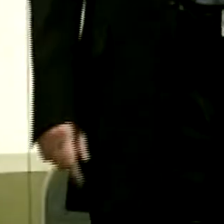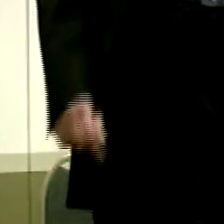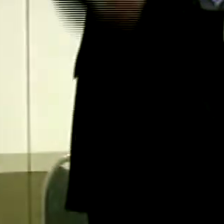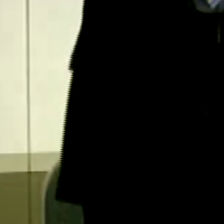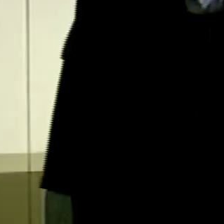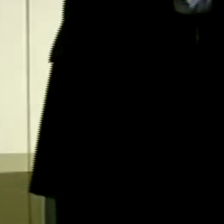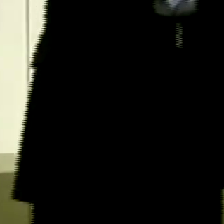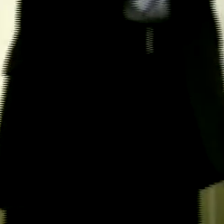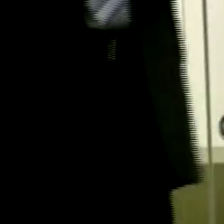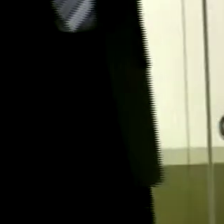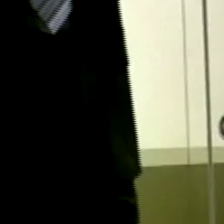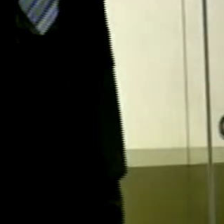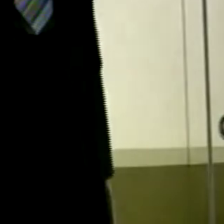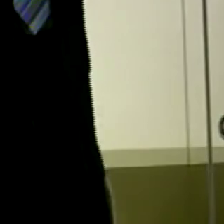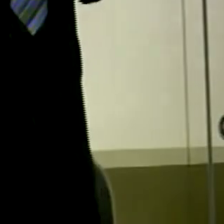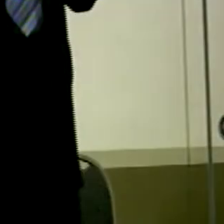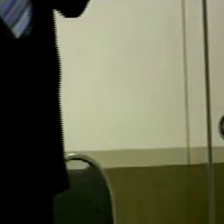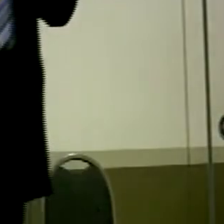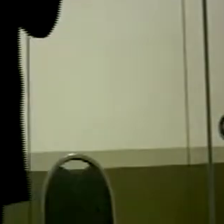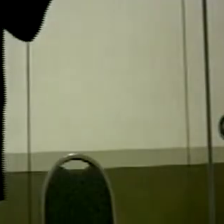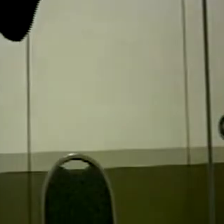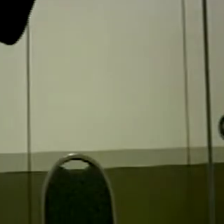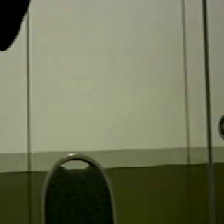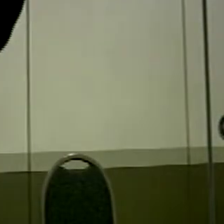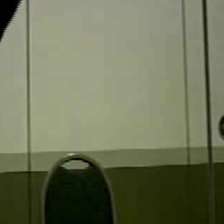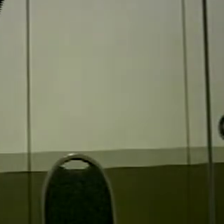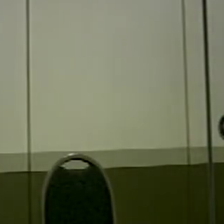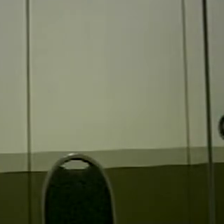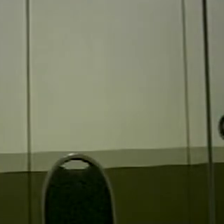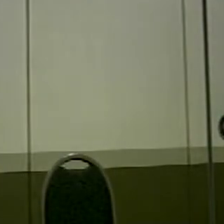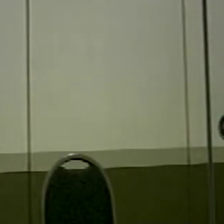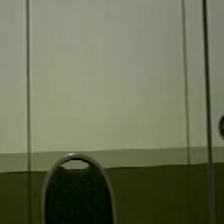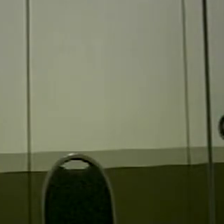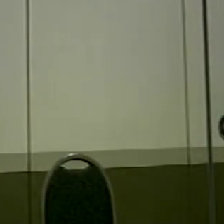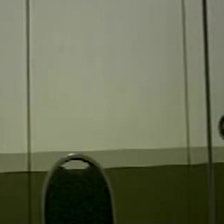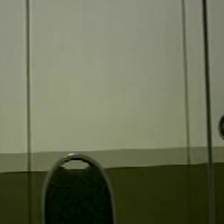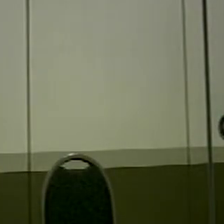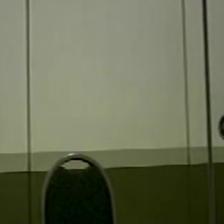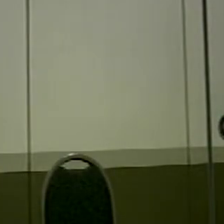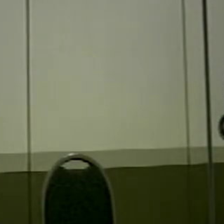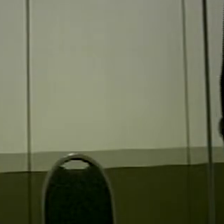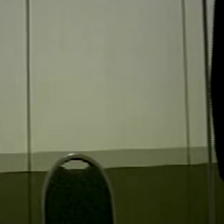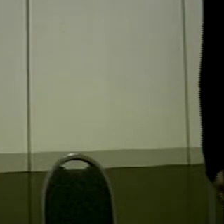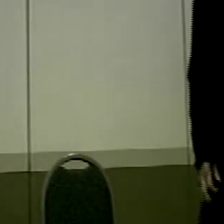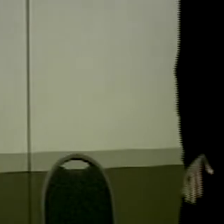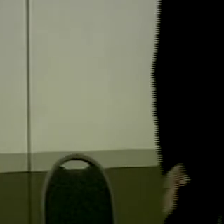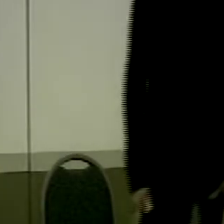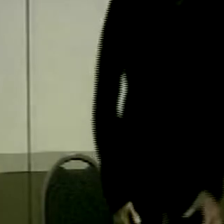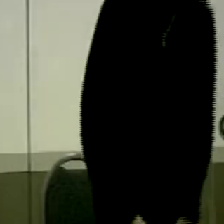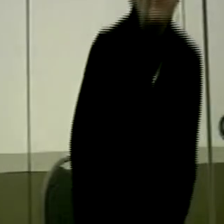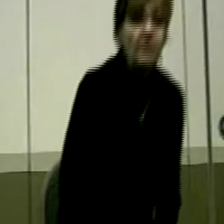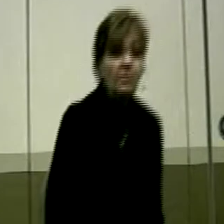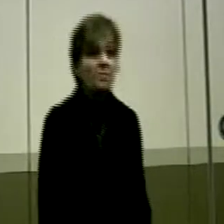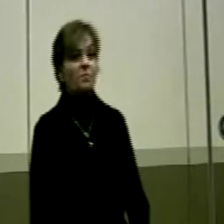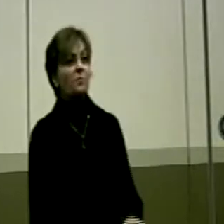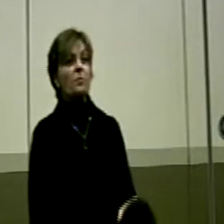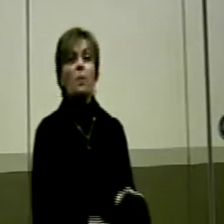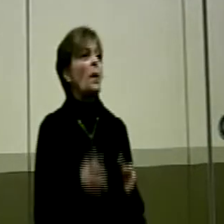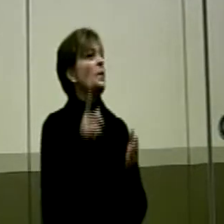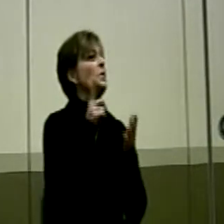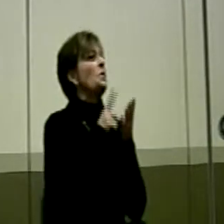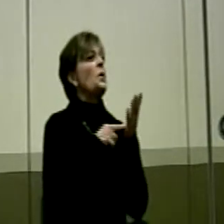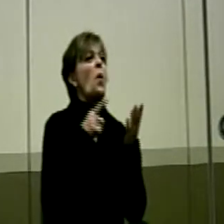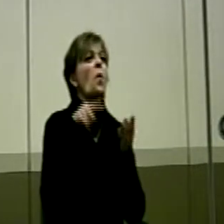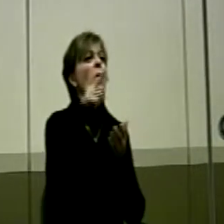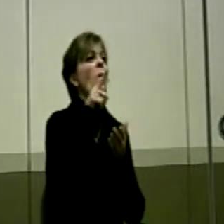Maybe we can divide it kind of like the first half here. What are you gonna say? Fewer sentences Hmm? and shorter